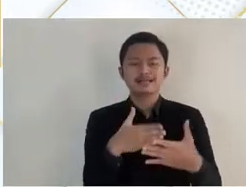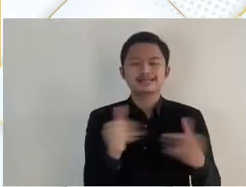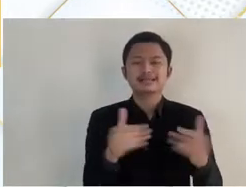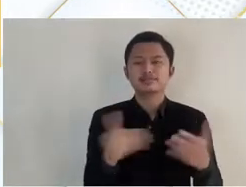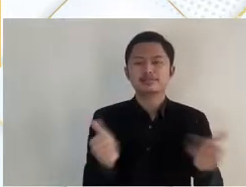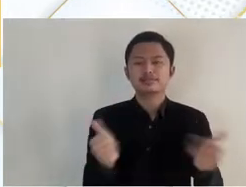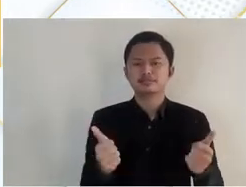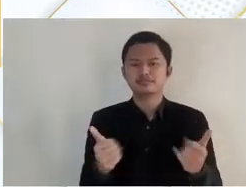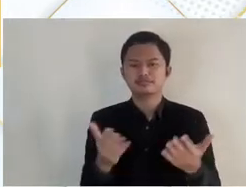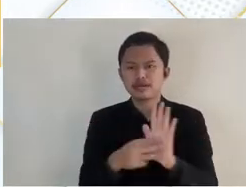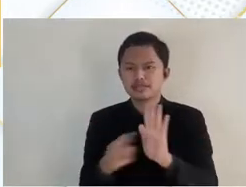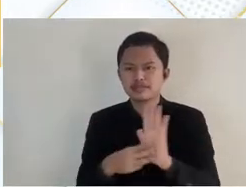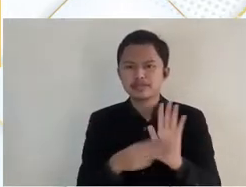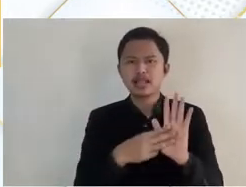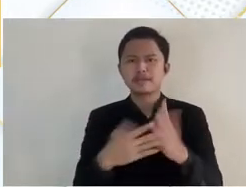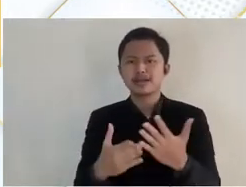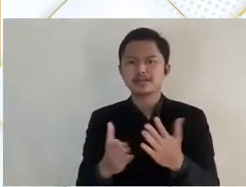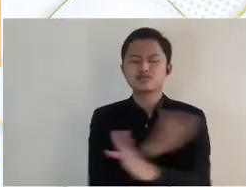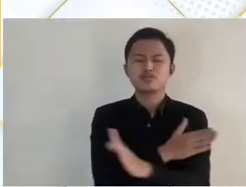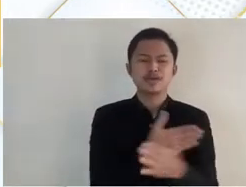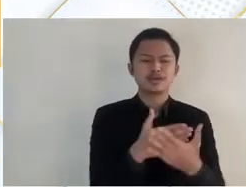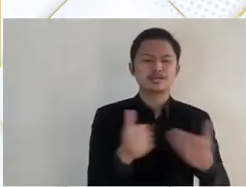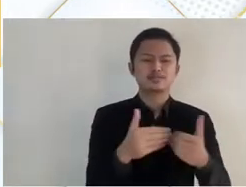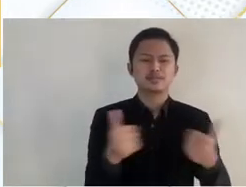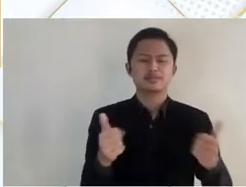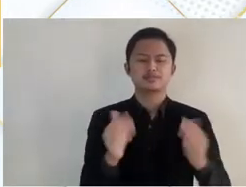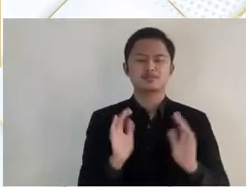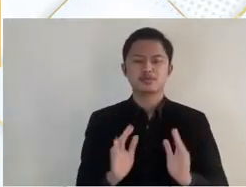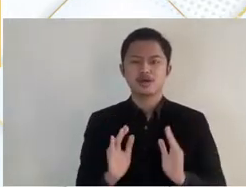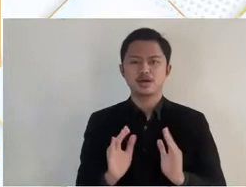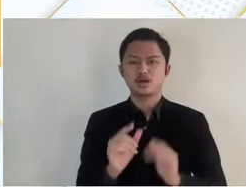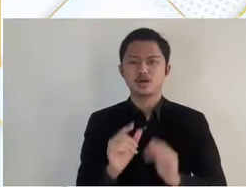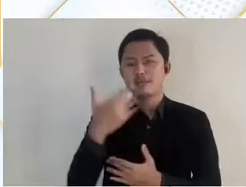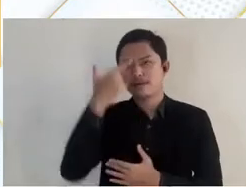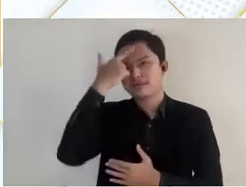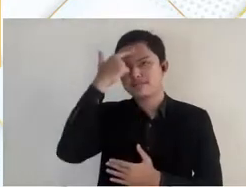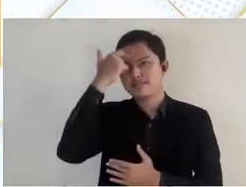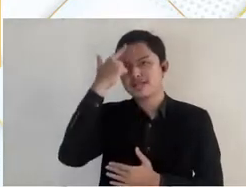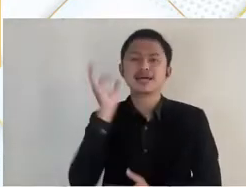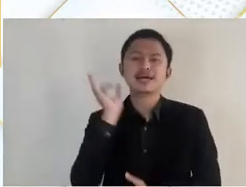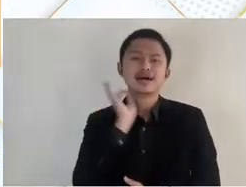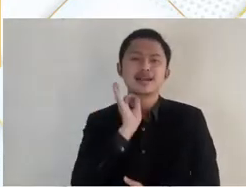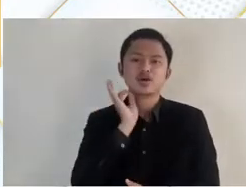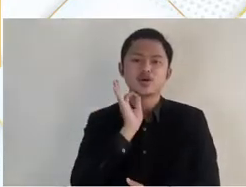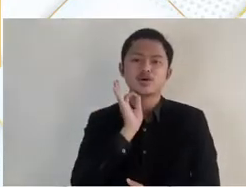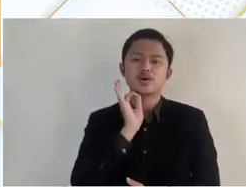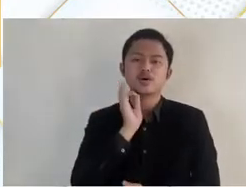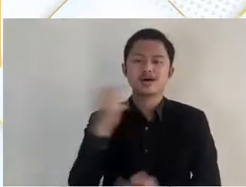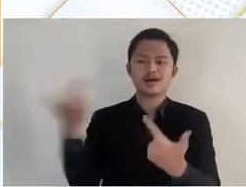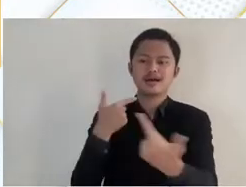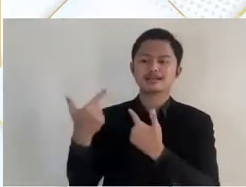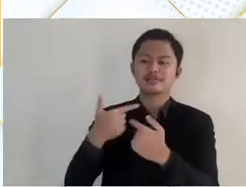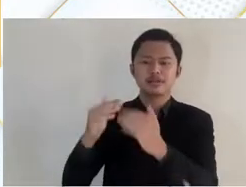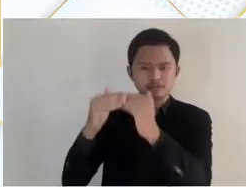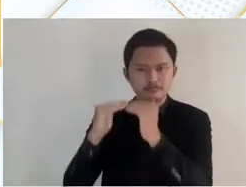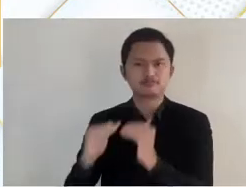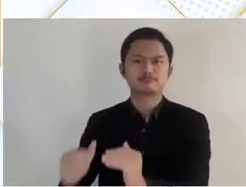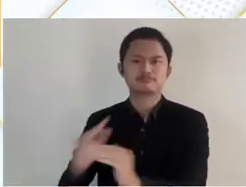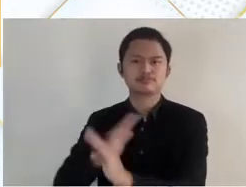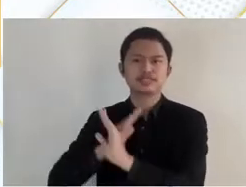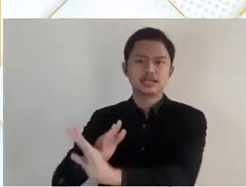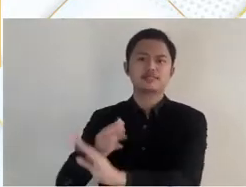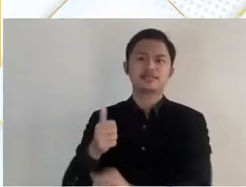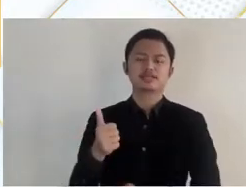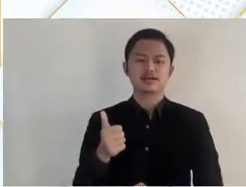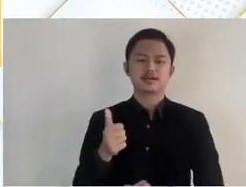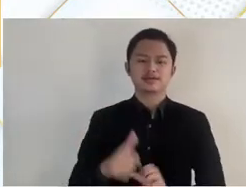situation. This was done in order to lessen the risks and minimize the threats. And then as a